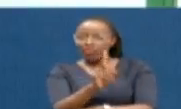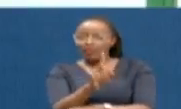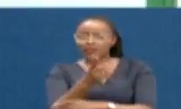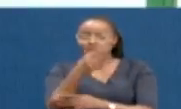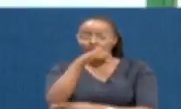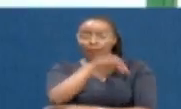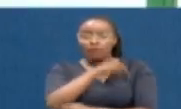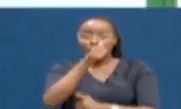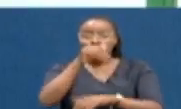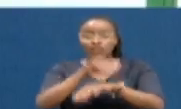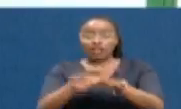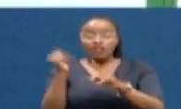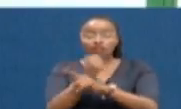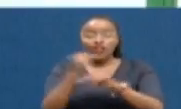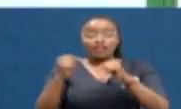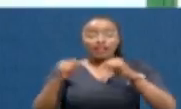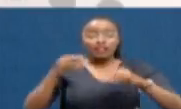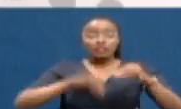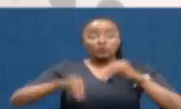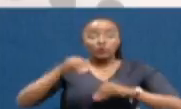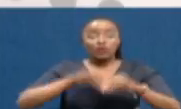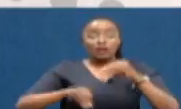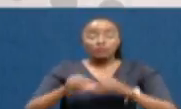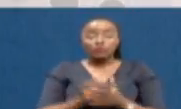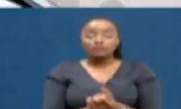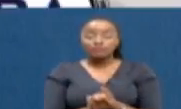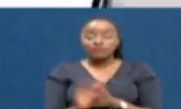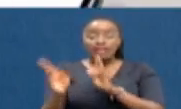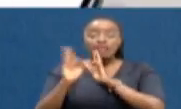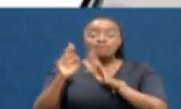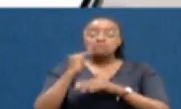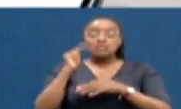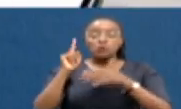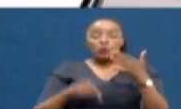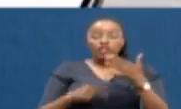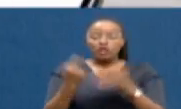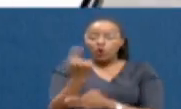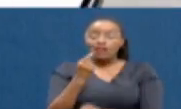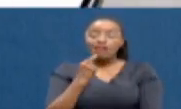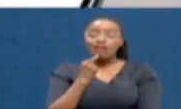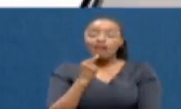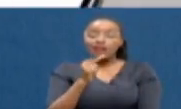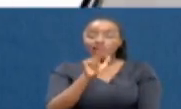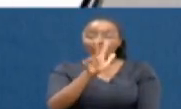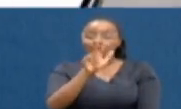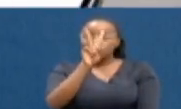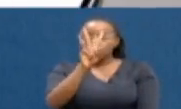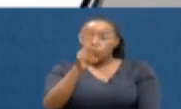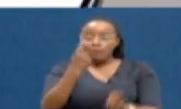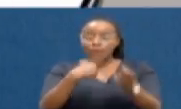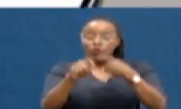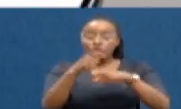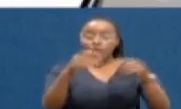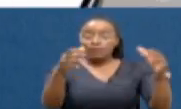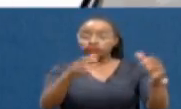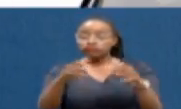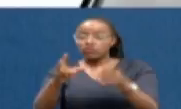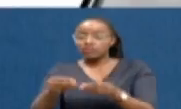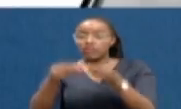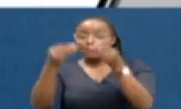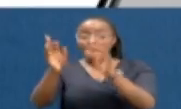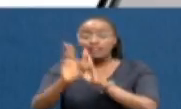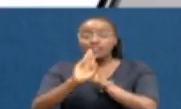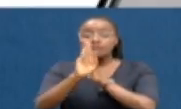gains made in the fight against corruption. The report shows that only 132 procuring entities